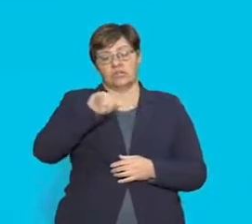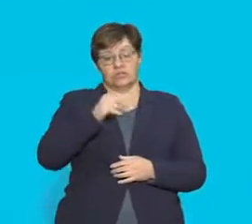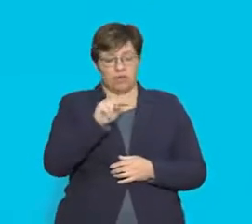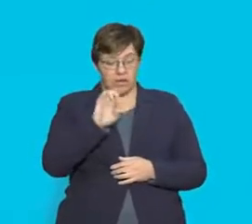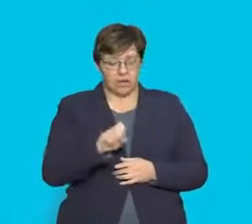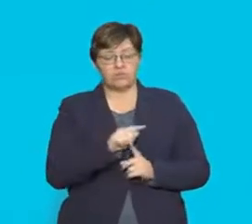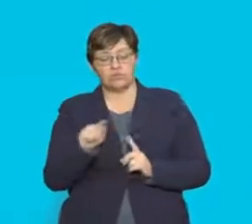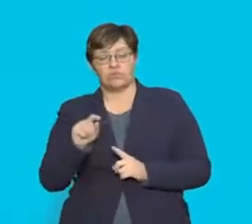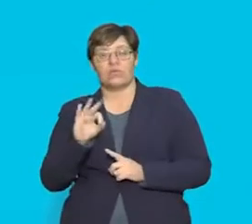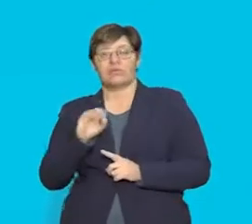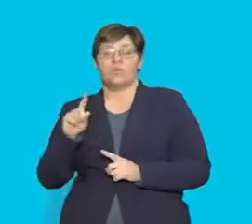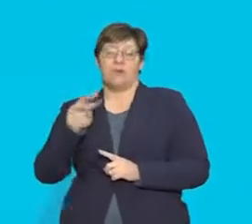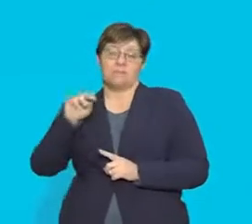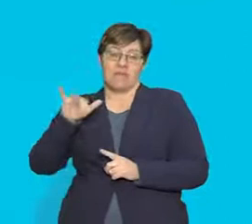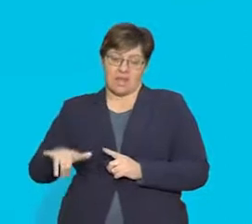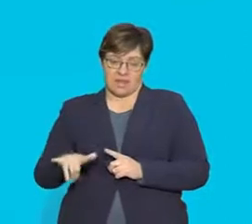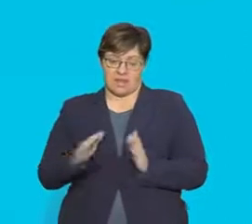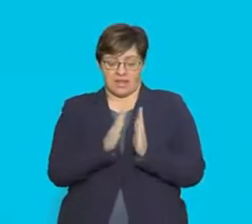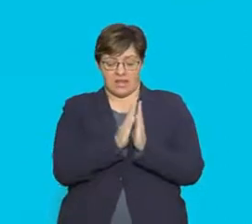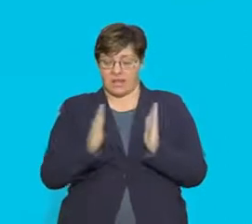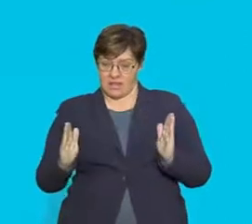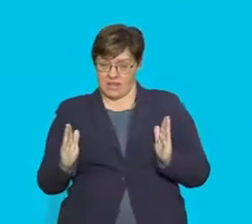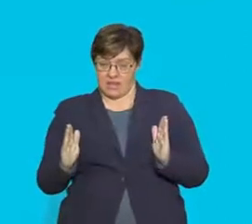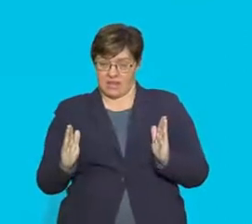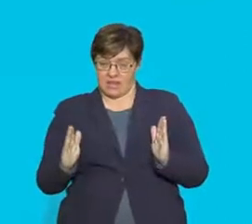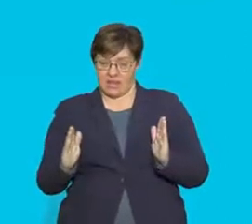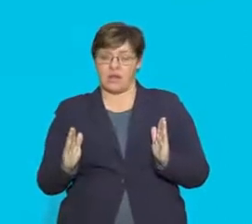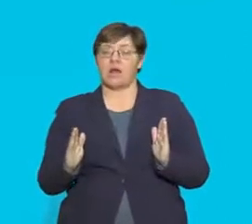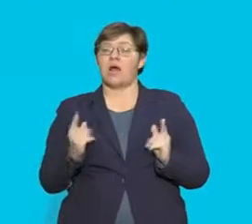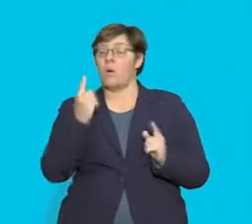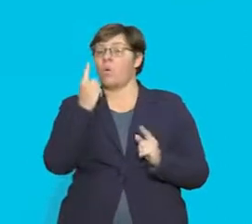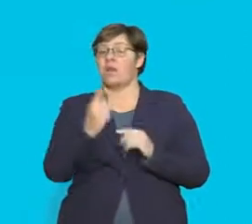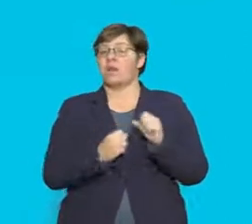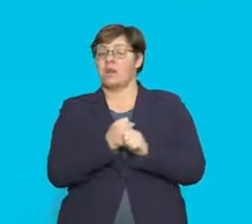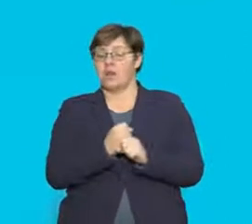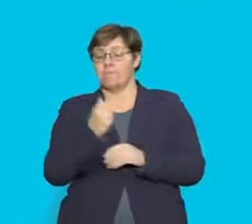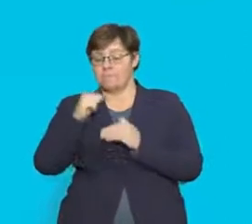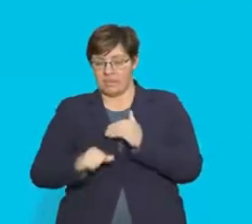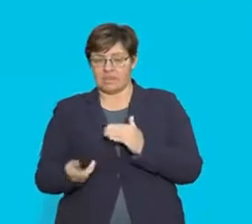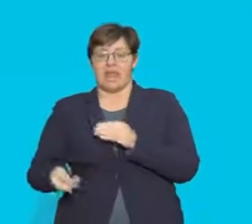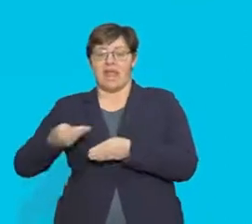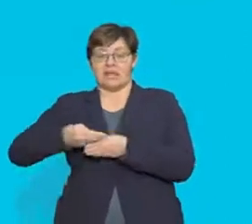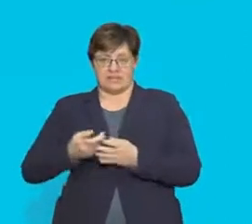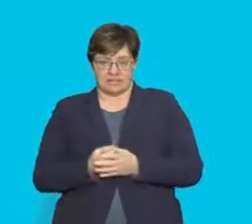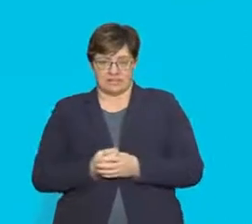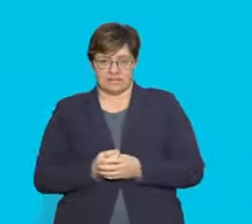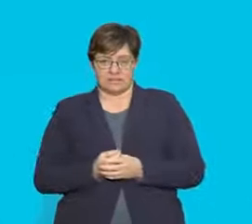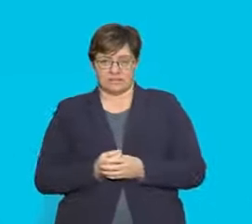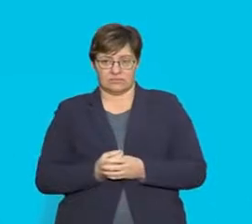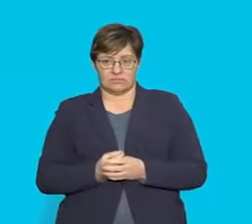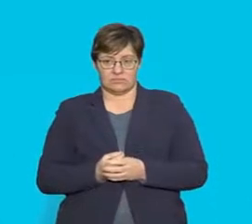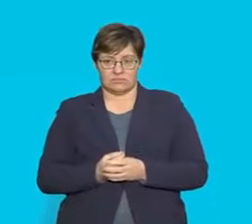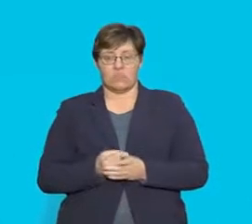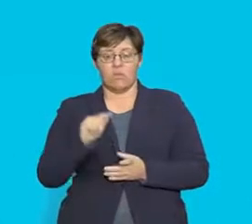means from 31 May to 30 June, right, there will be one more month of it having